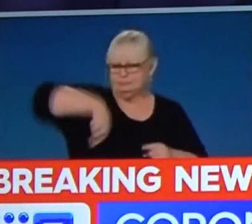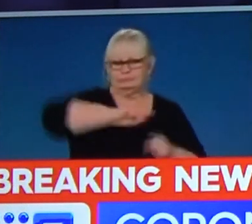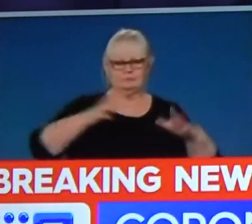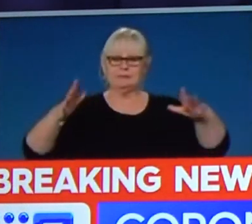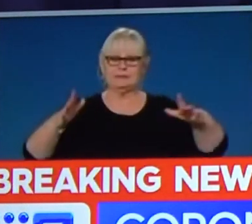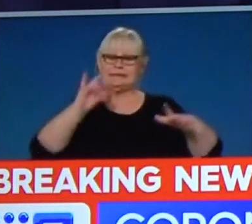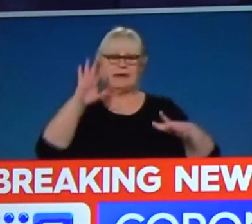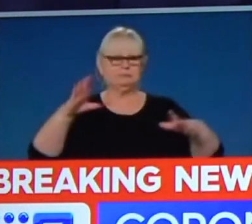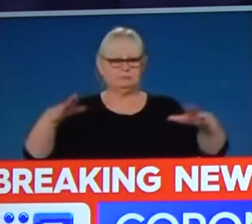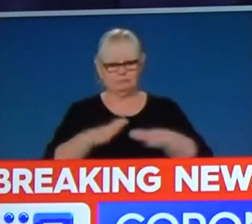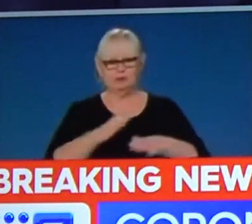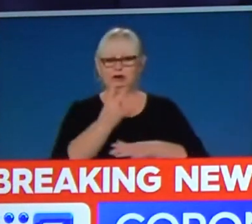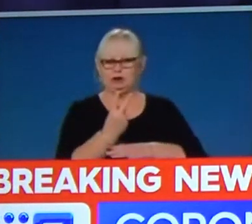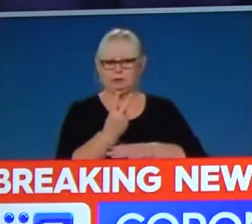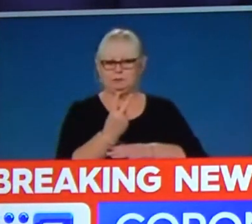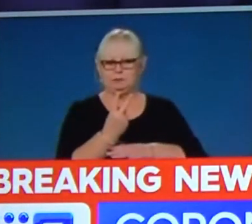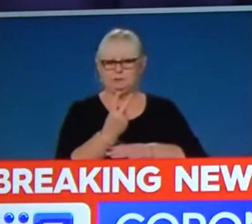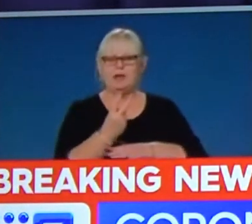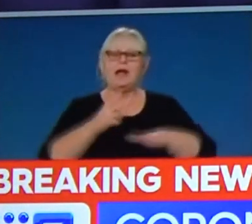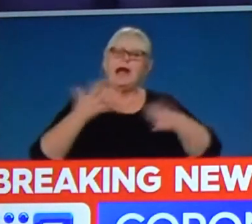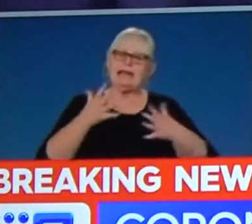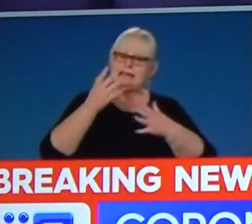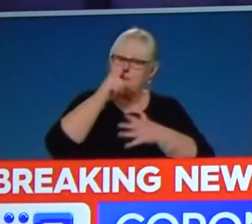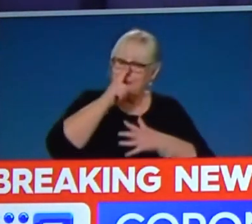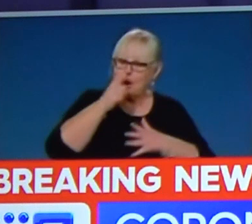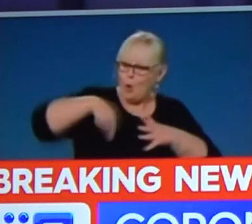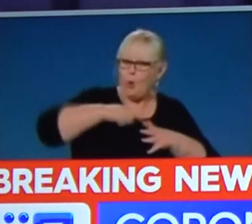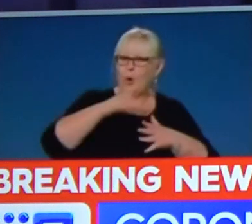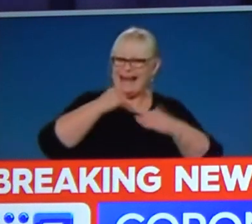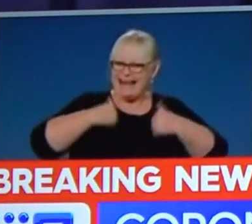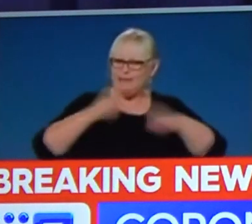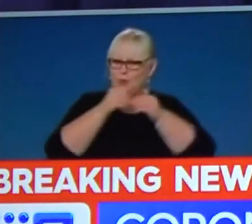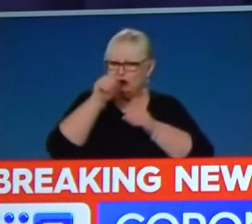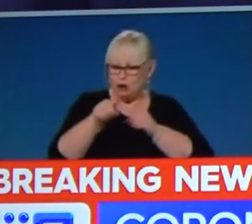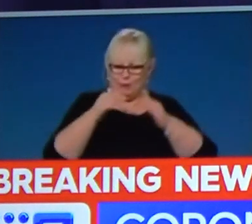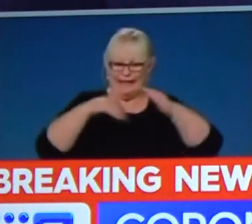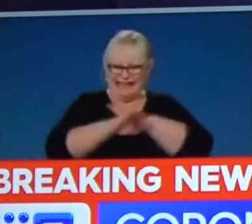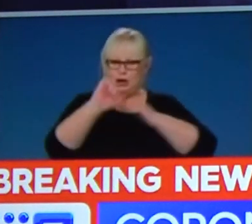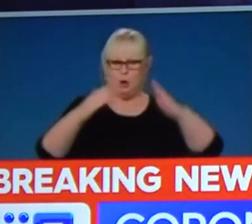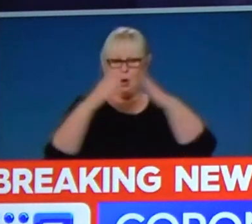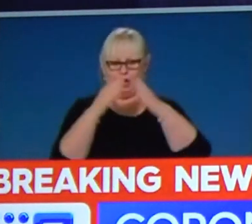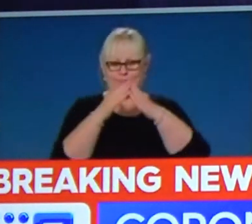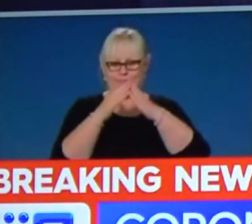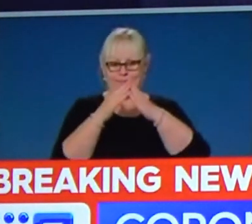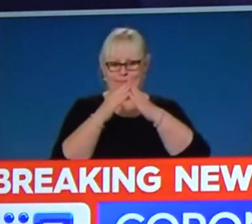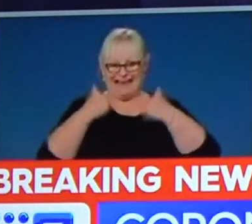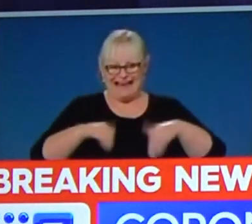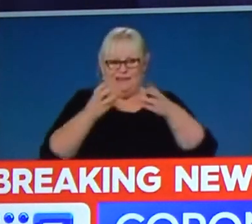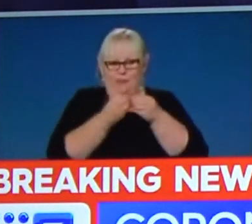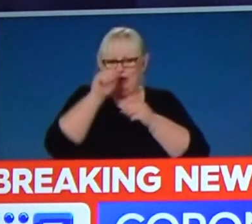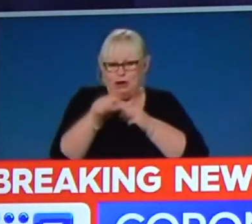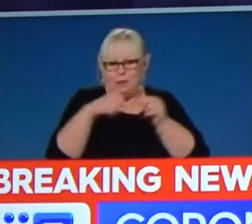territories, that unless it's your household, the family, those who are living at your residence,